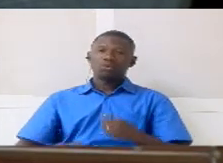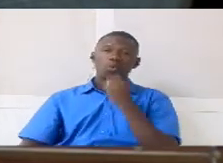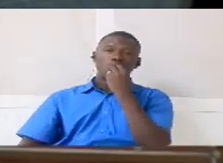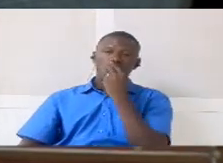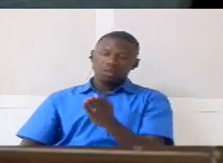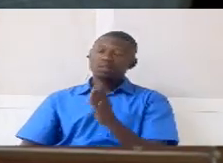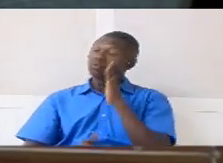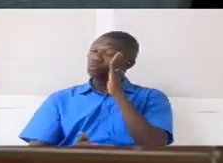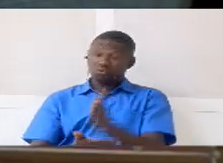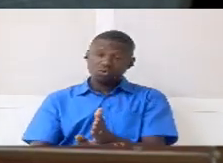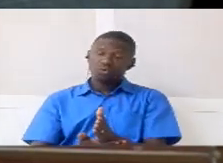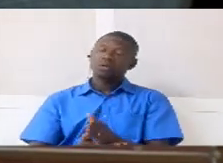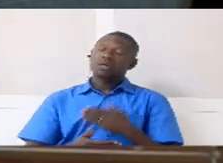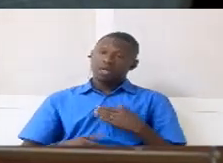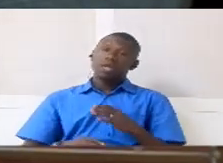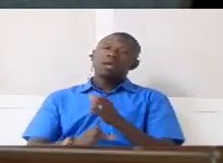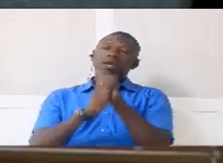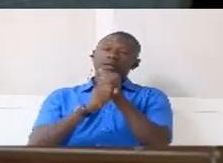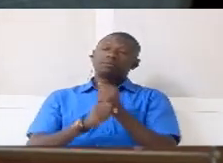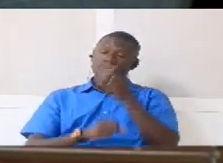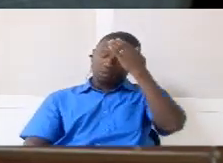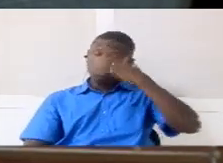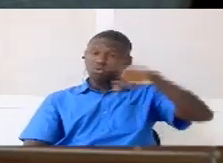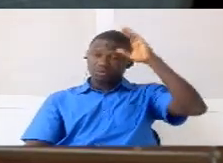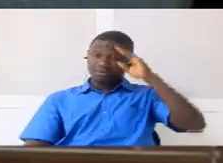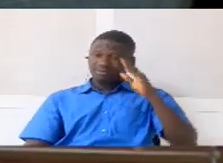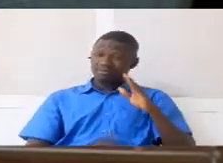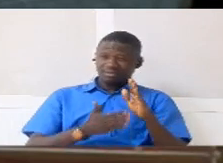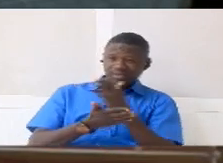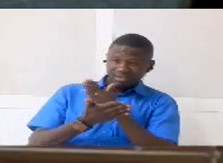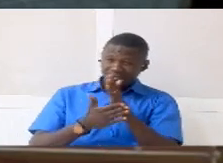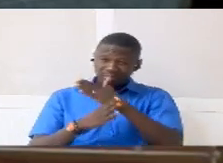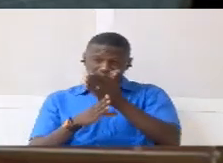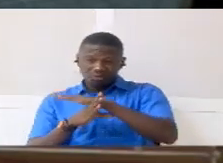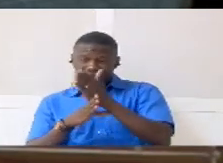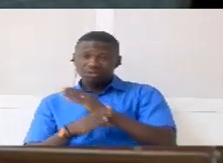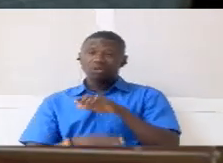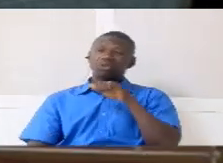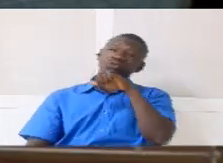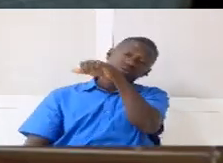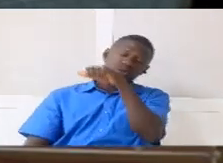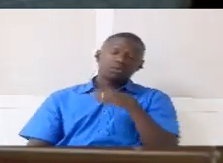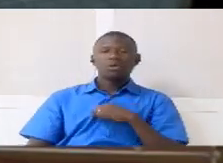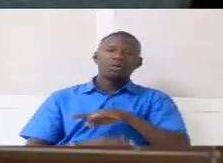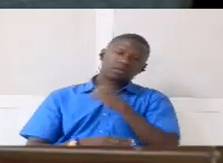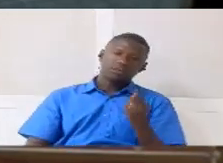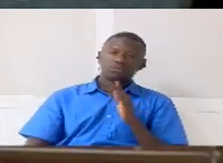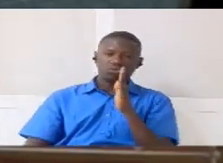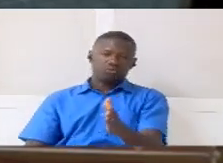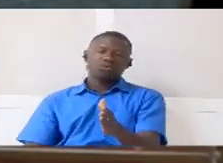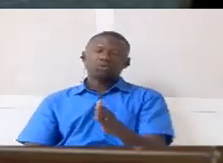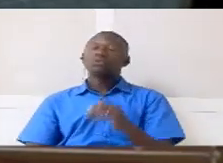and you grant the commission the discerning spirit to decipher between truth and falsehood, knowing that you